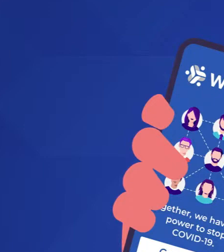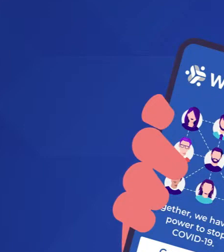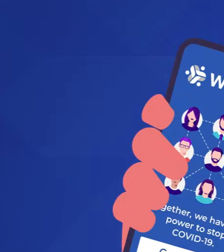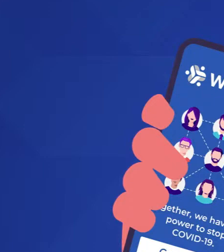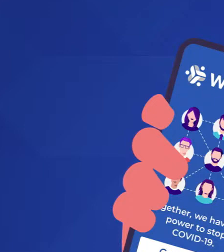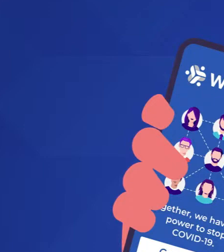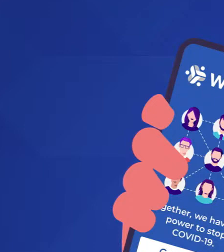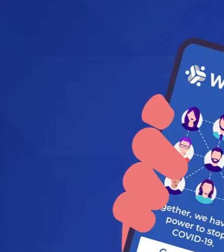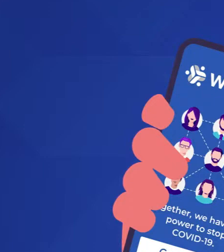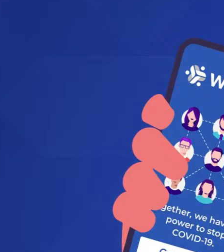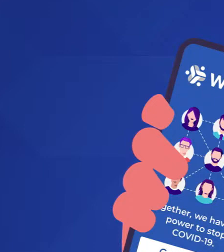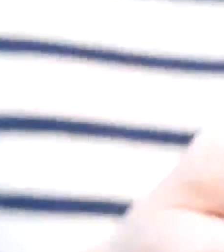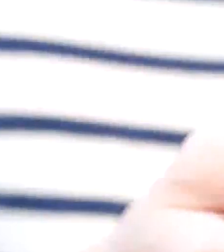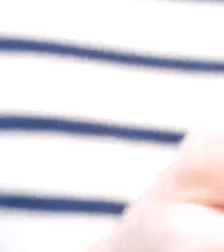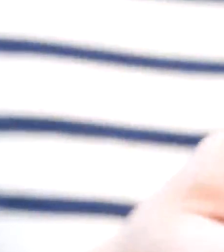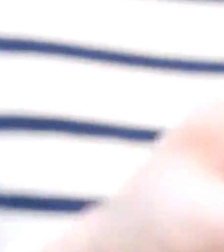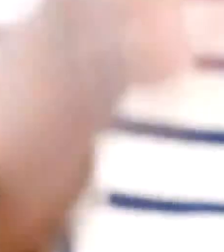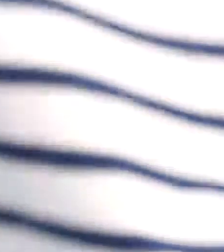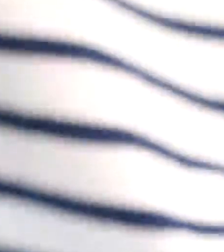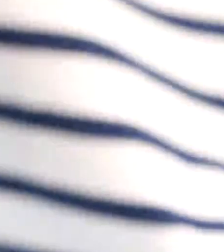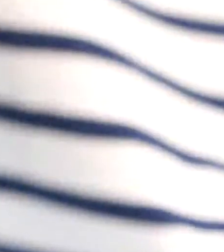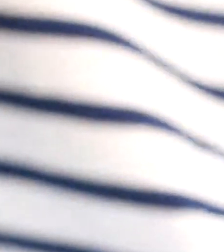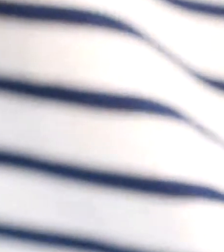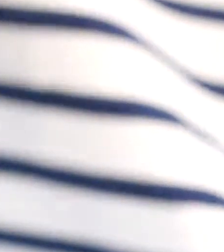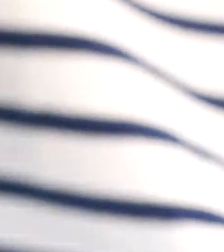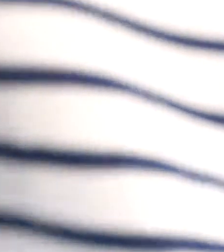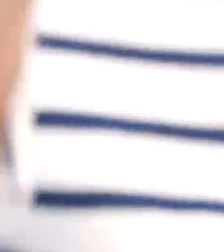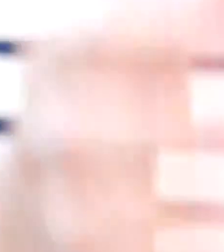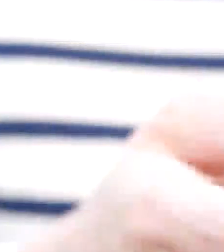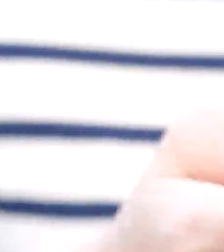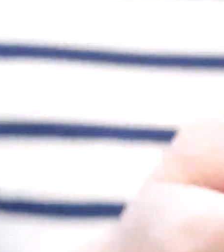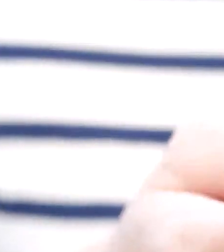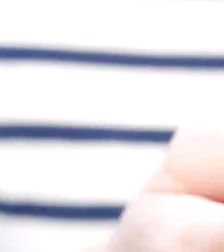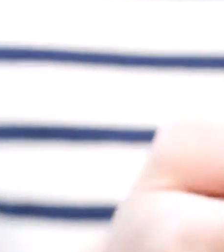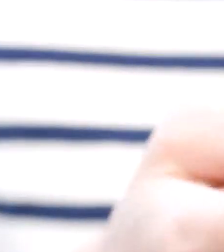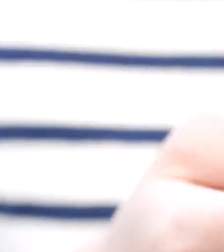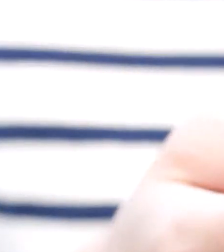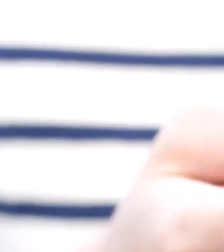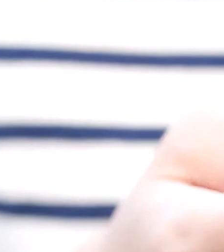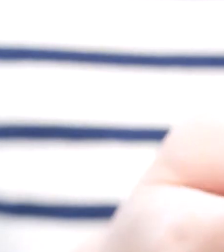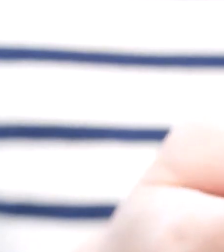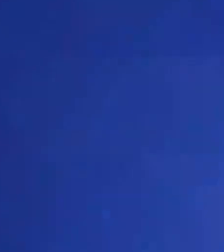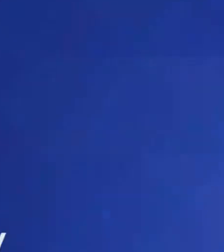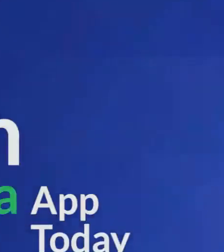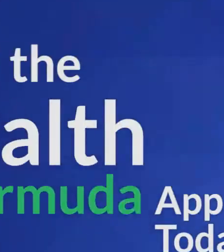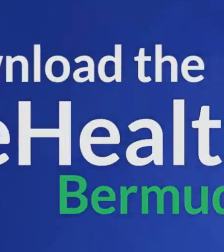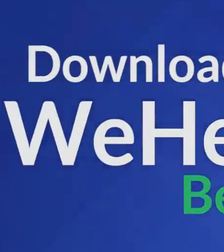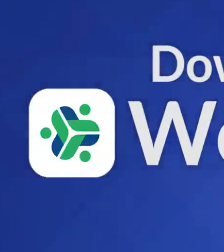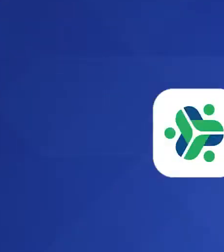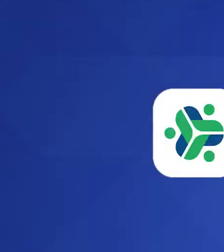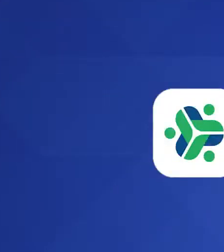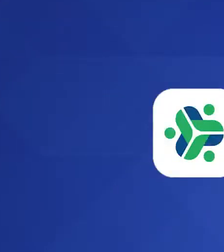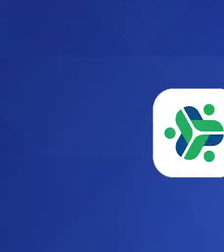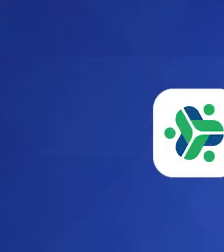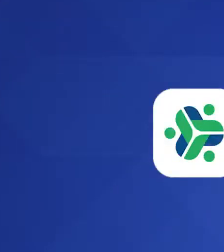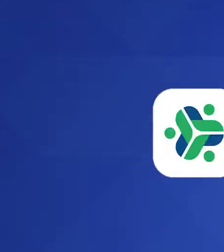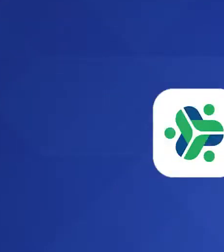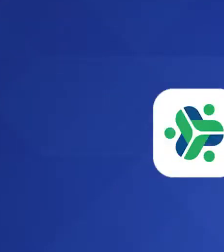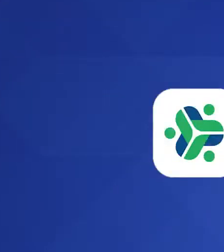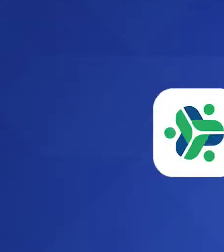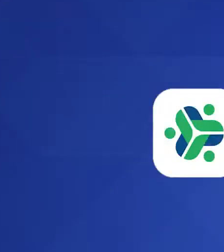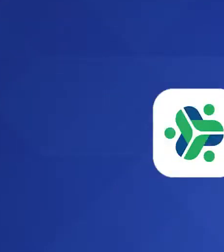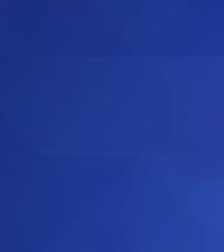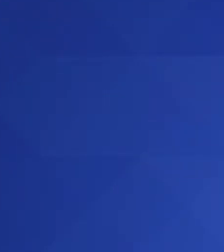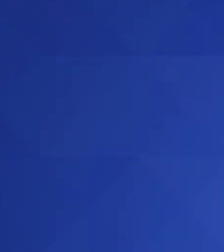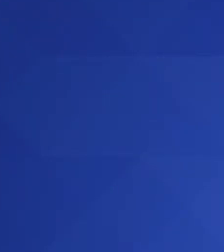as Bluetooth is enabled. We are using the power of technology to defeat the coronavirus. Download the WeHealth Bermuda